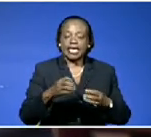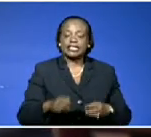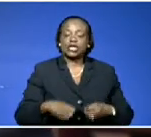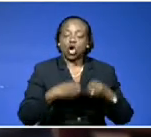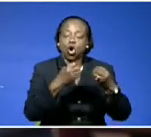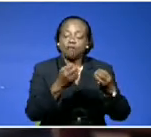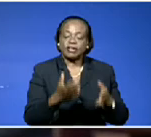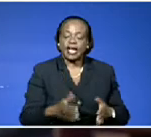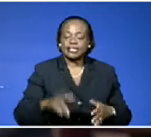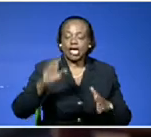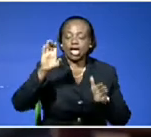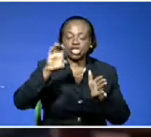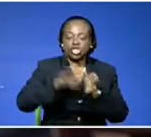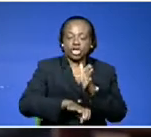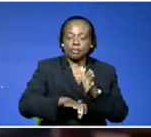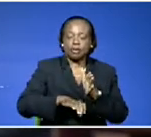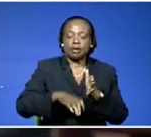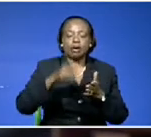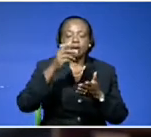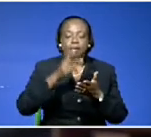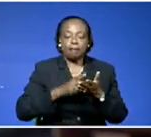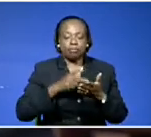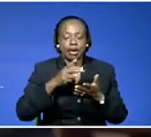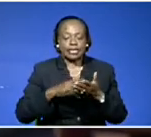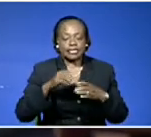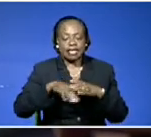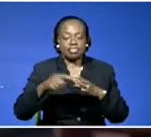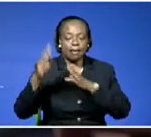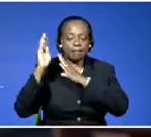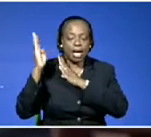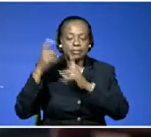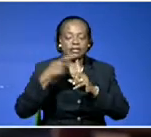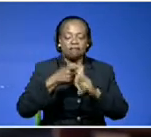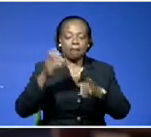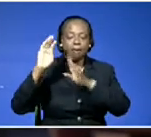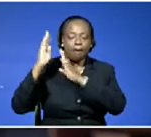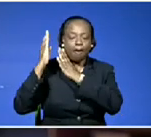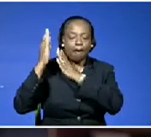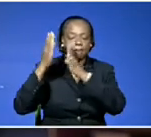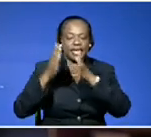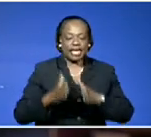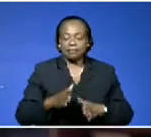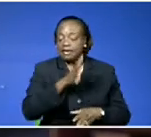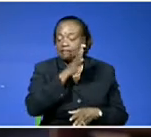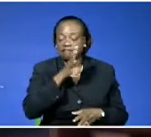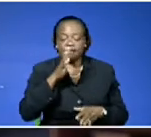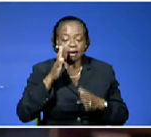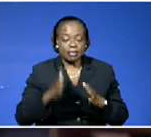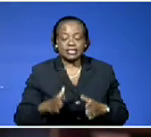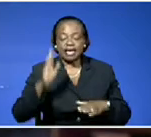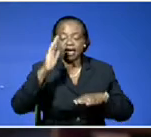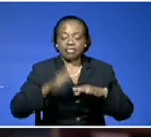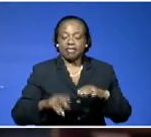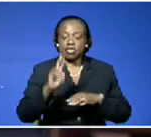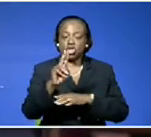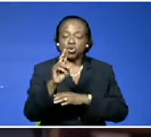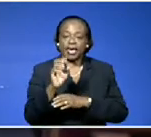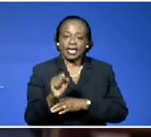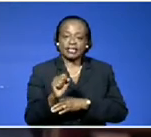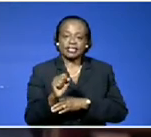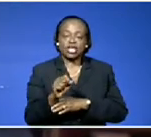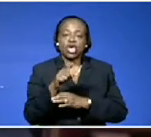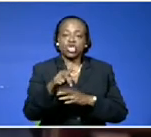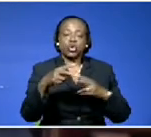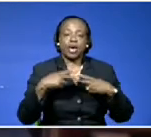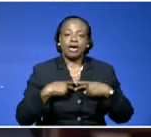in the Bahamas from Bahamian farmers than what is being offered in the United States. In the United States, you have to